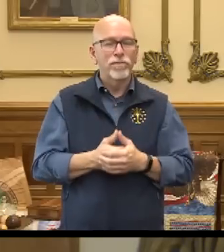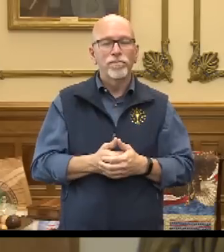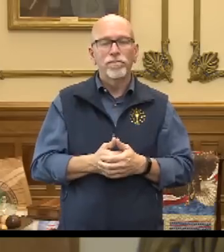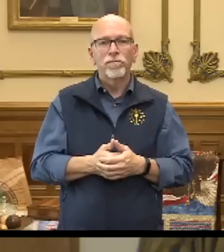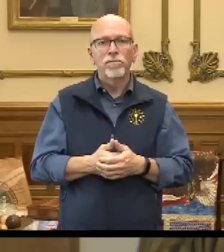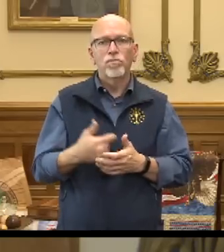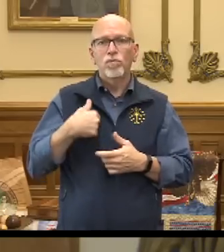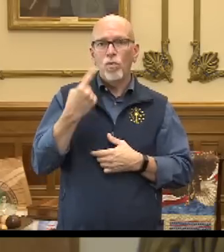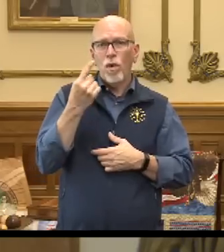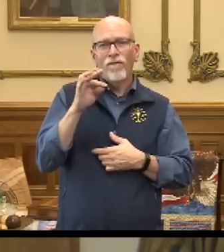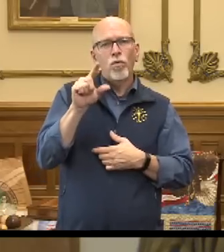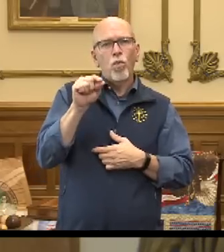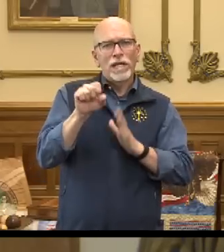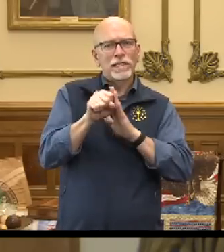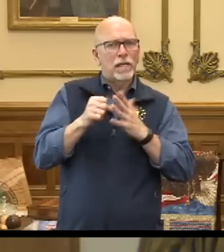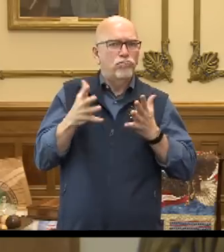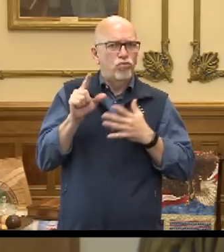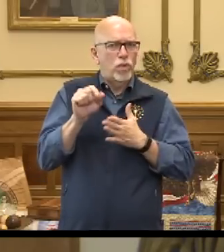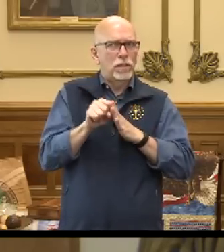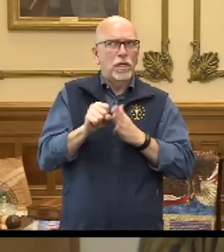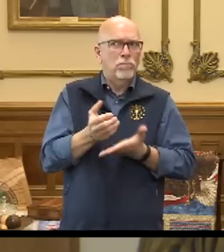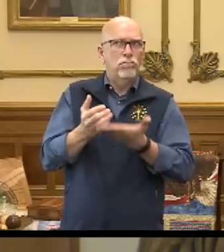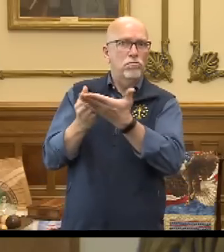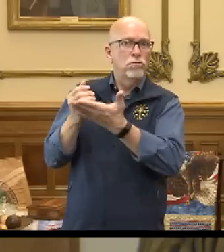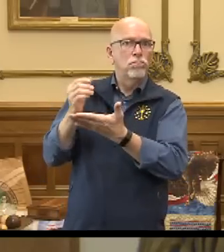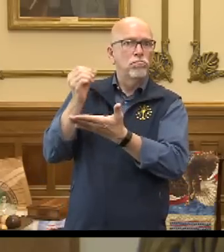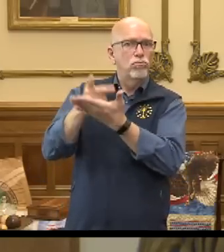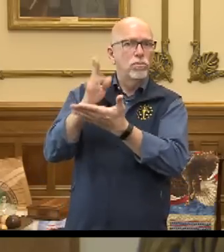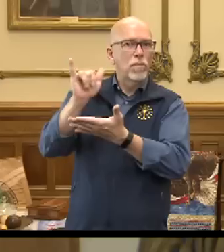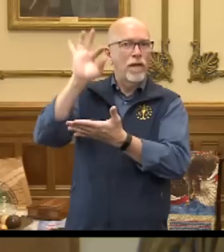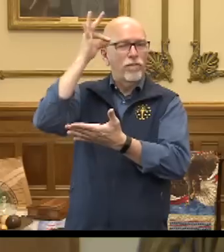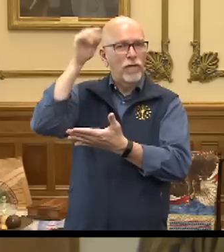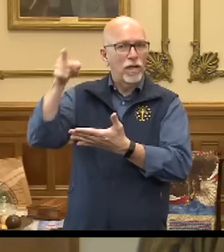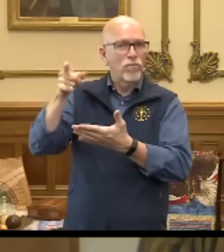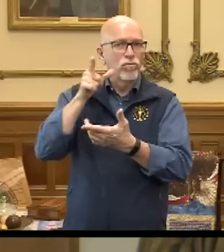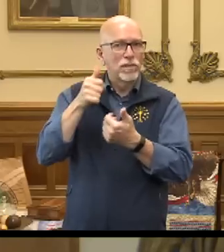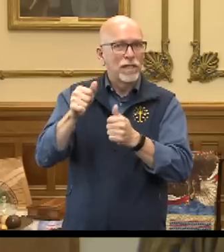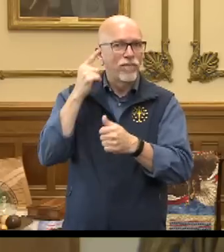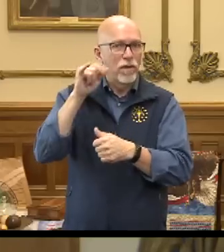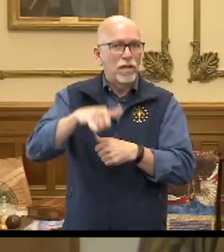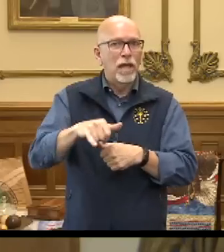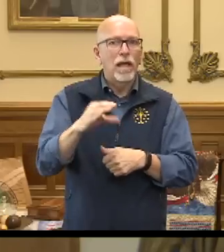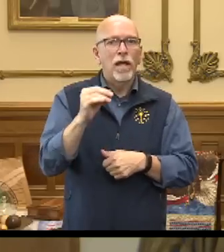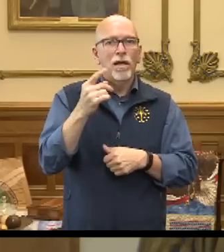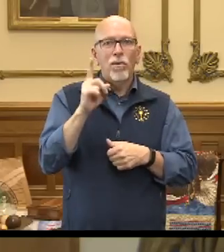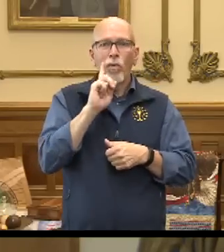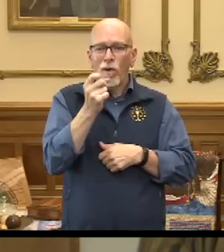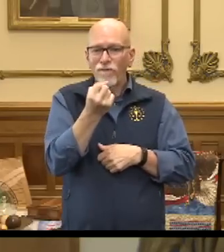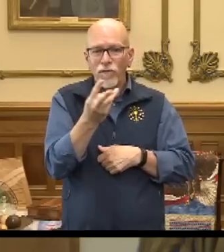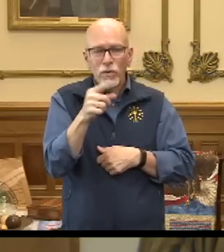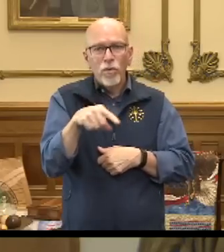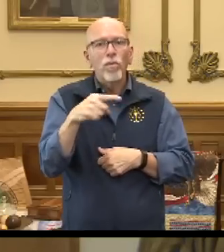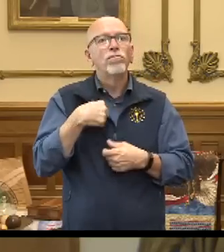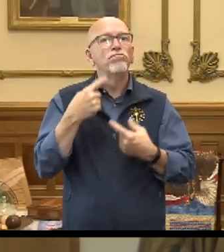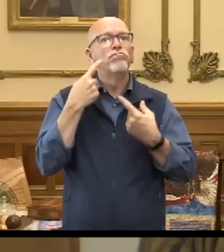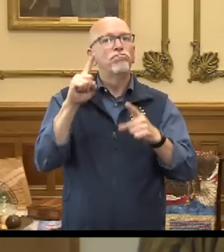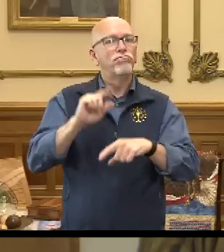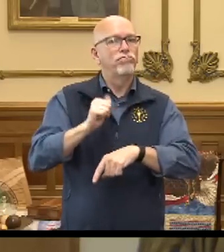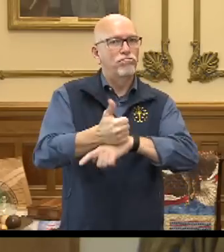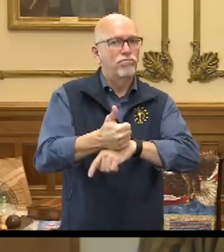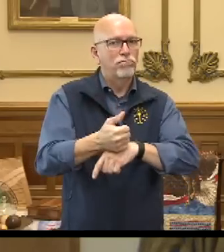one of only 20 states to have a plan approved by the federal government to even attempt this work, and one of only a handful to successfully